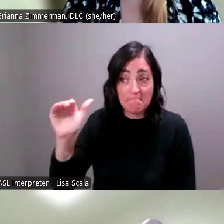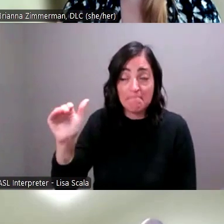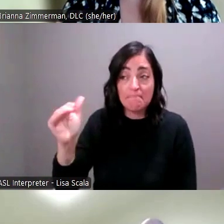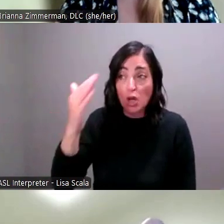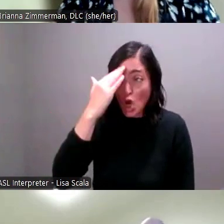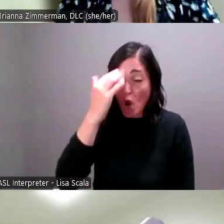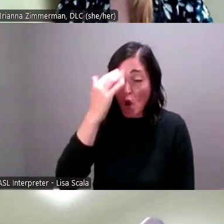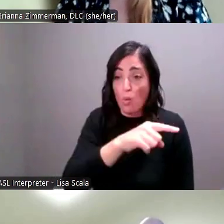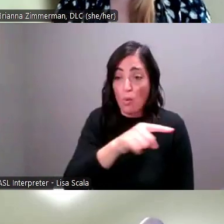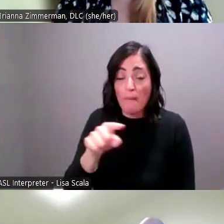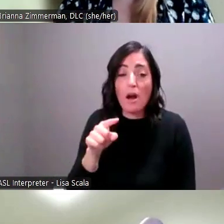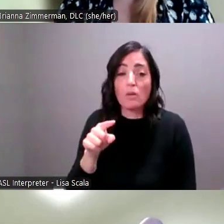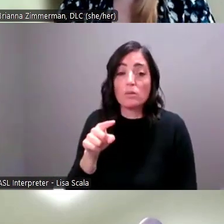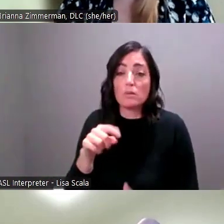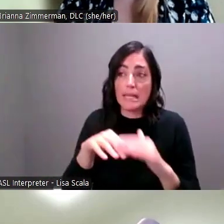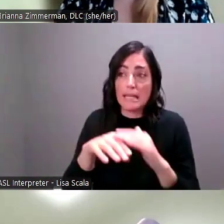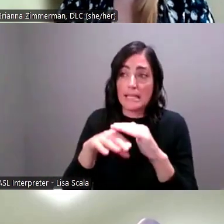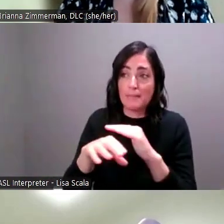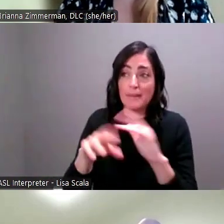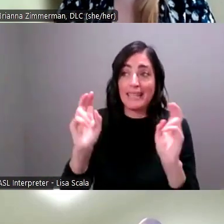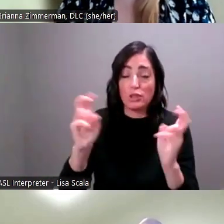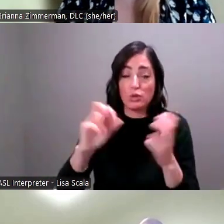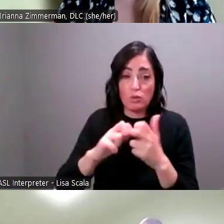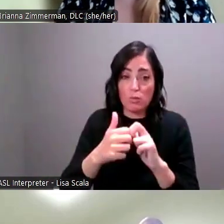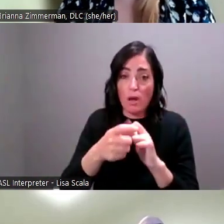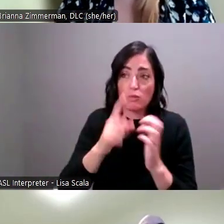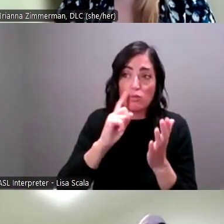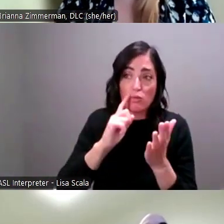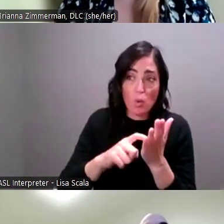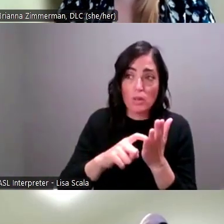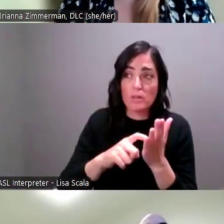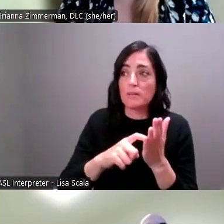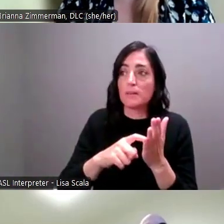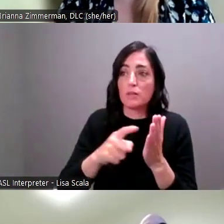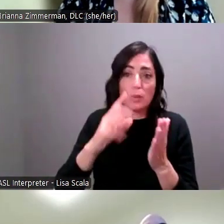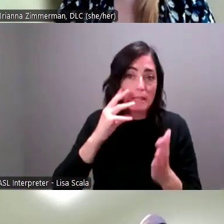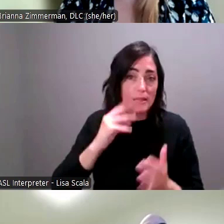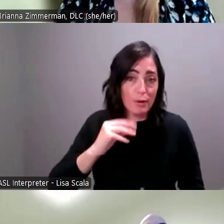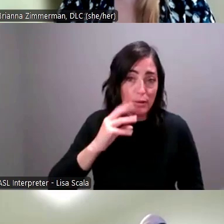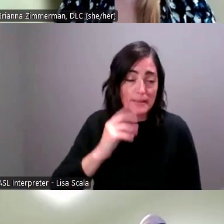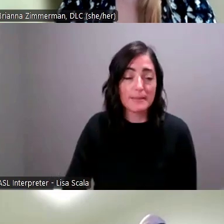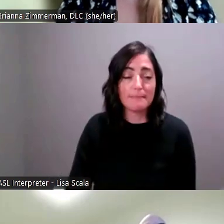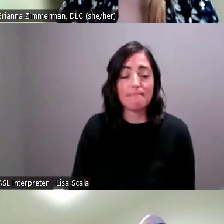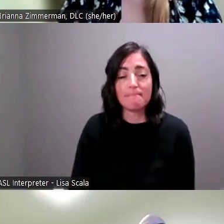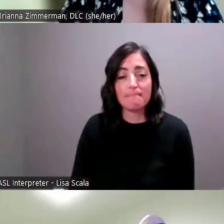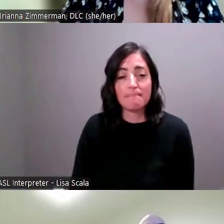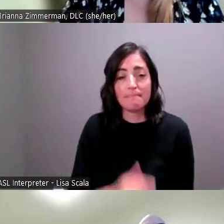about the accessibility issues that you experienced.